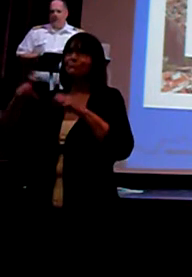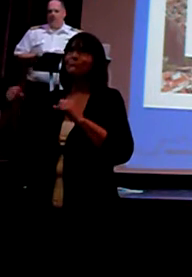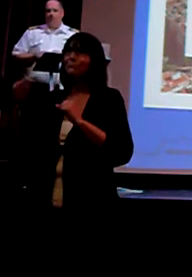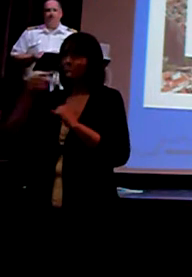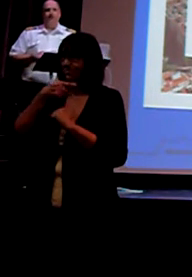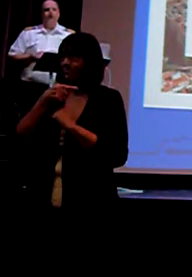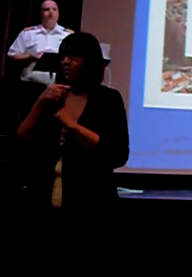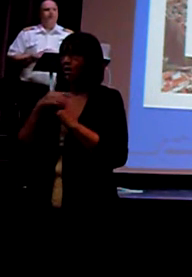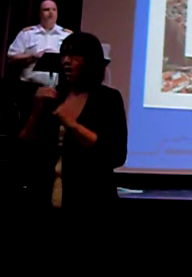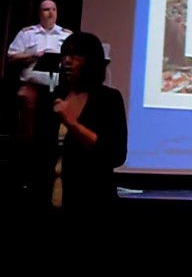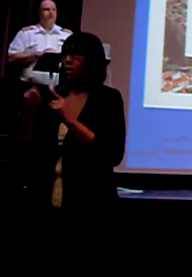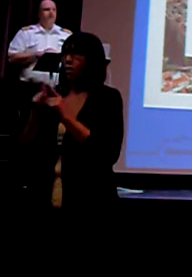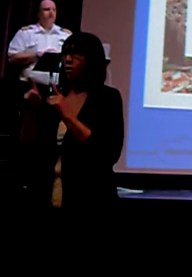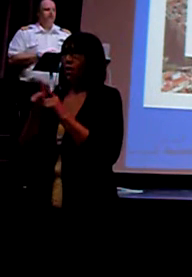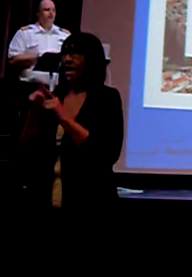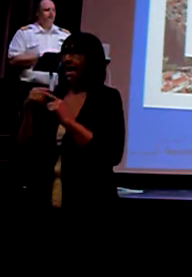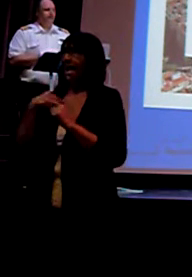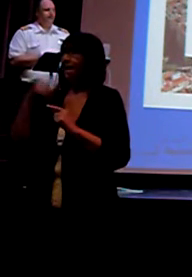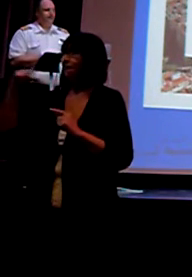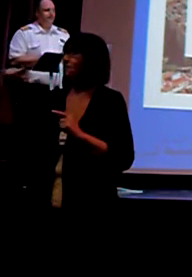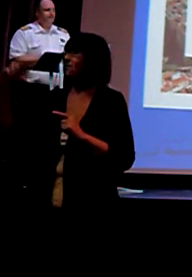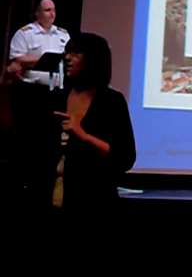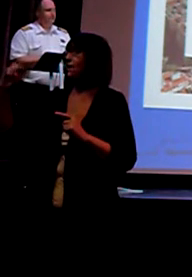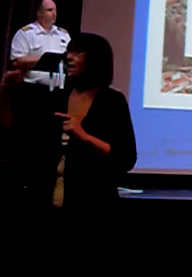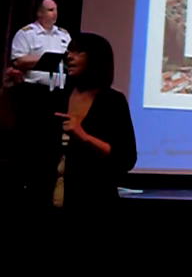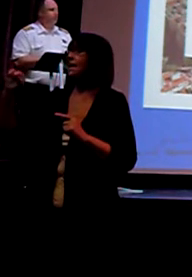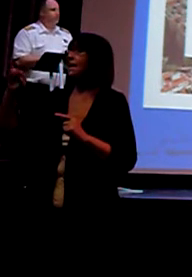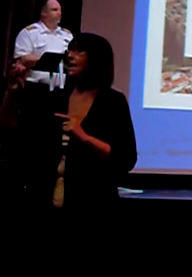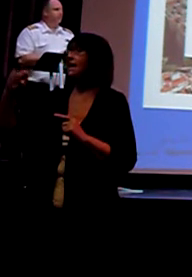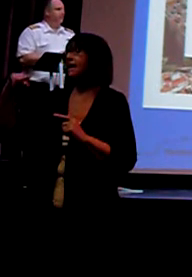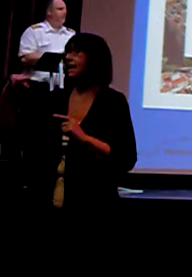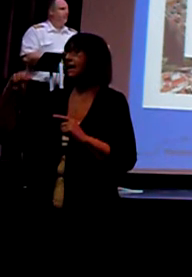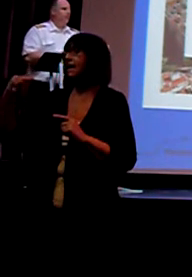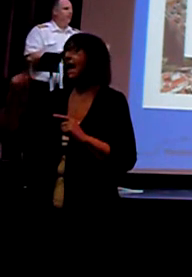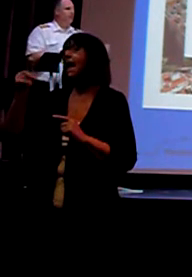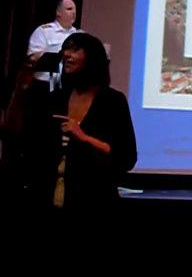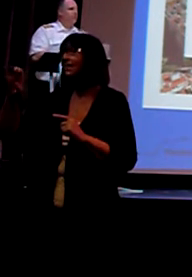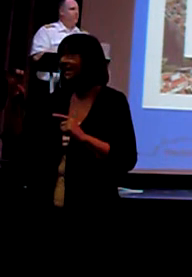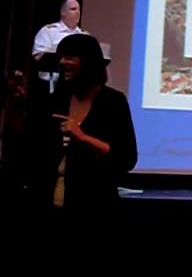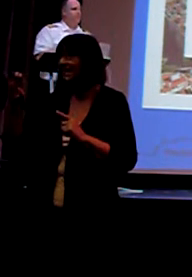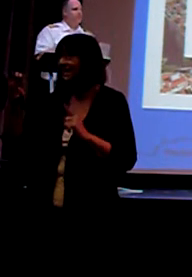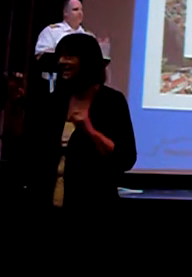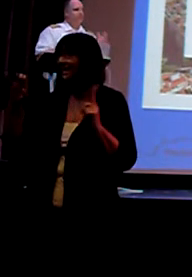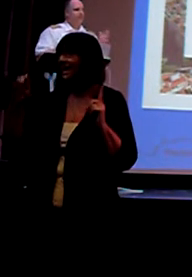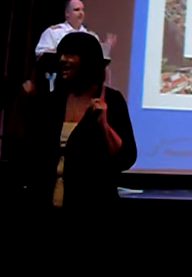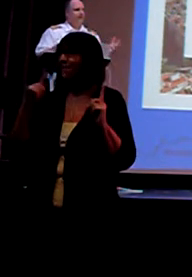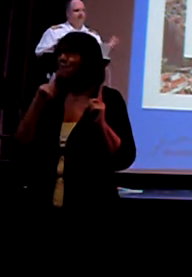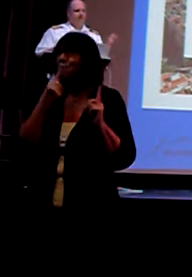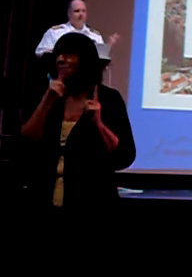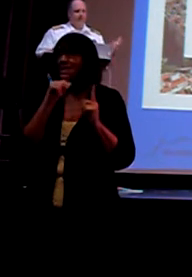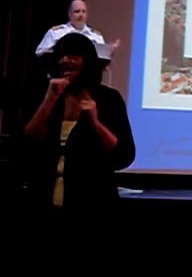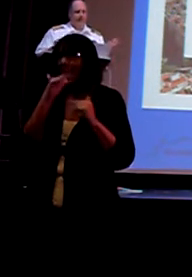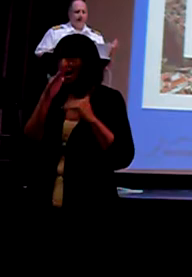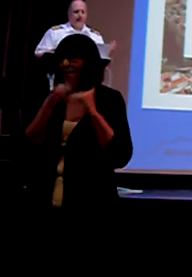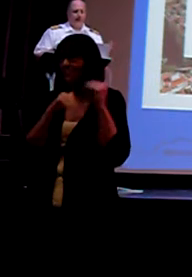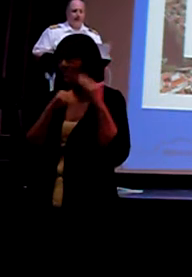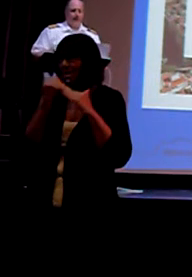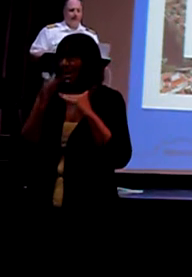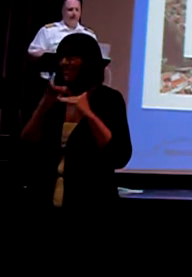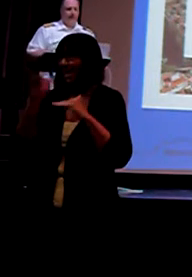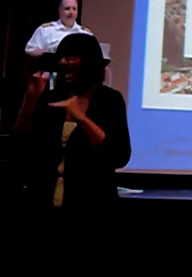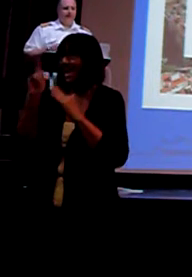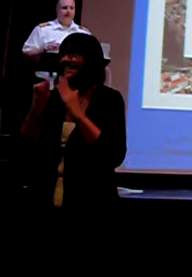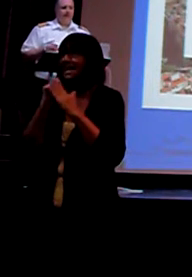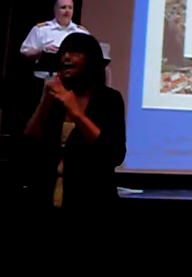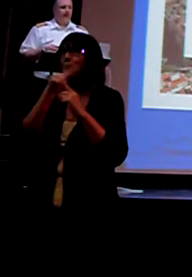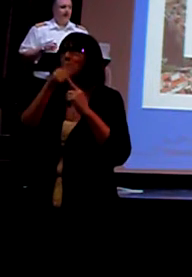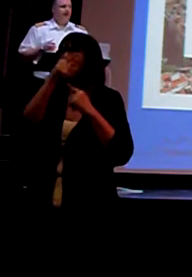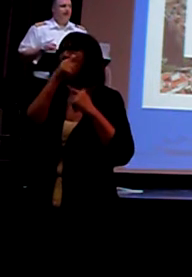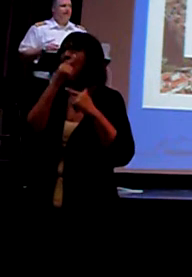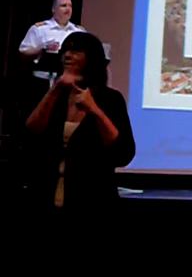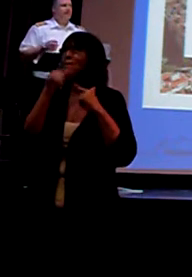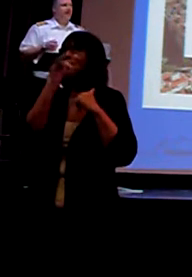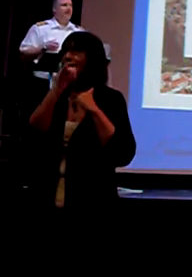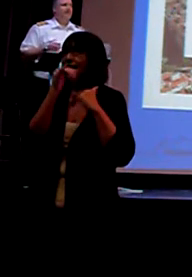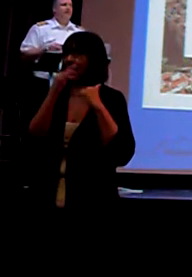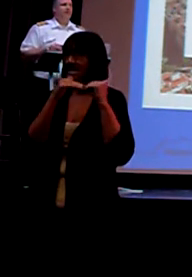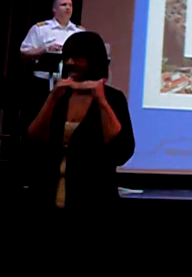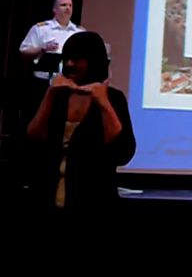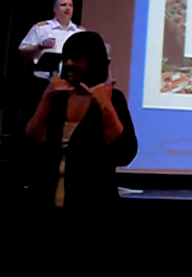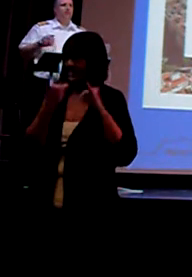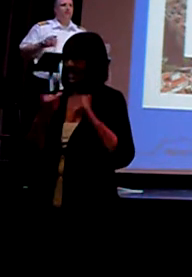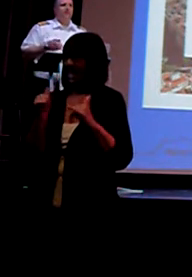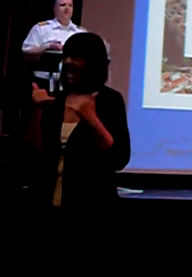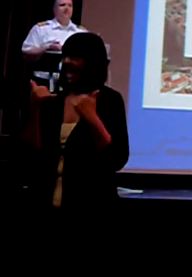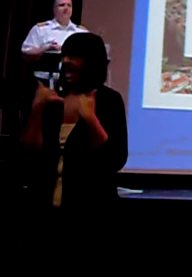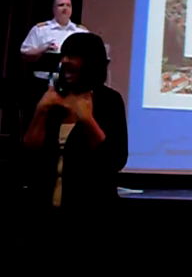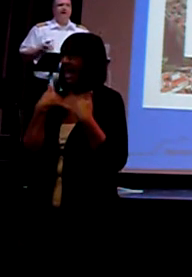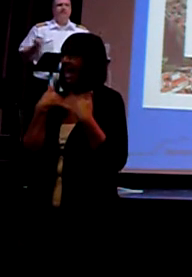Then we have the Gothic quarters, which was not built in the Gothic area, but it still has a